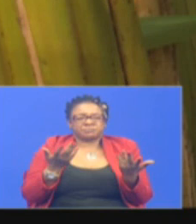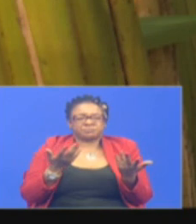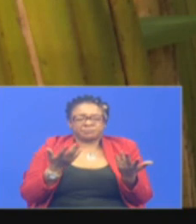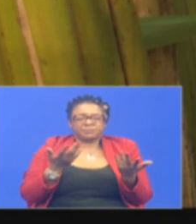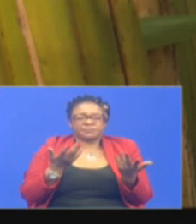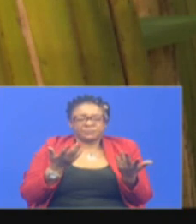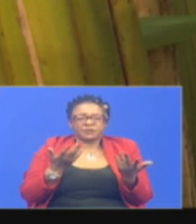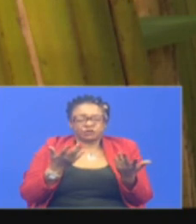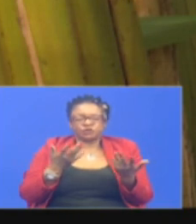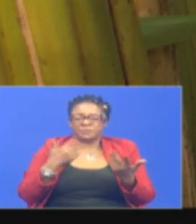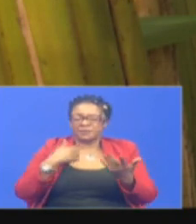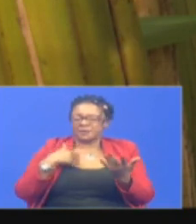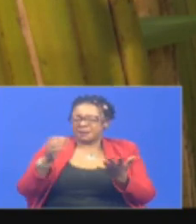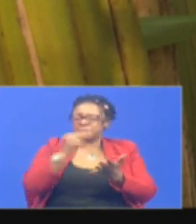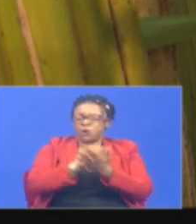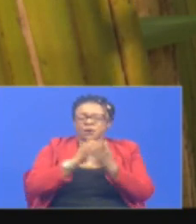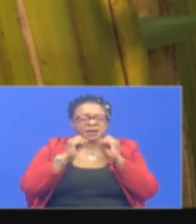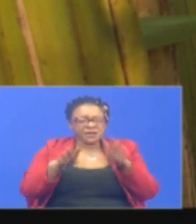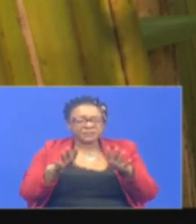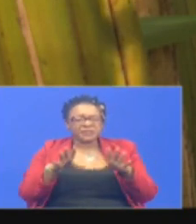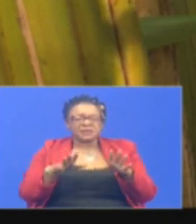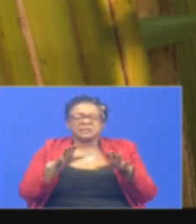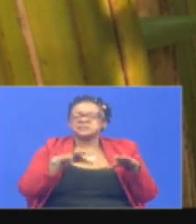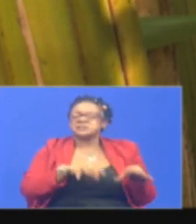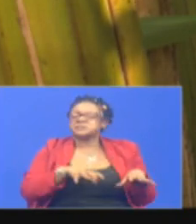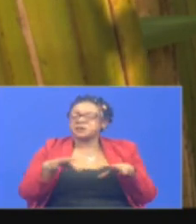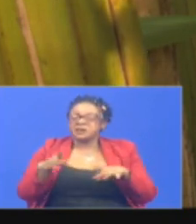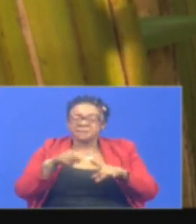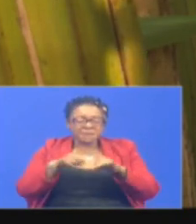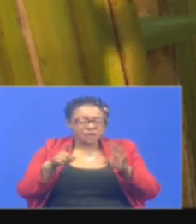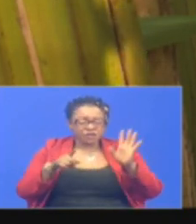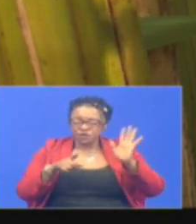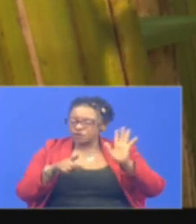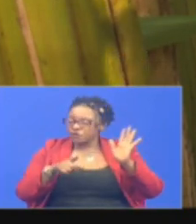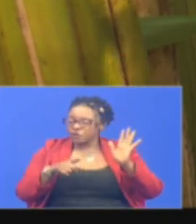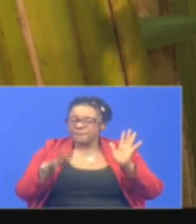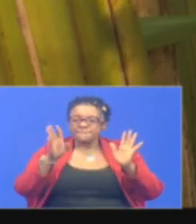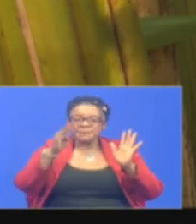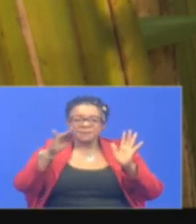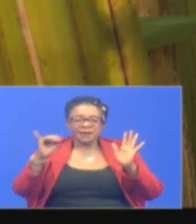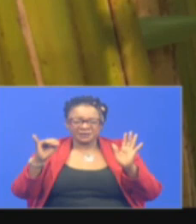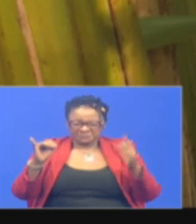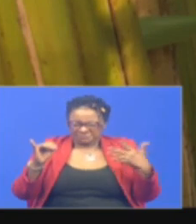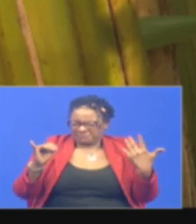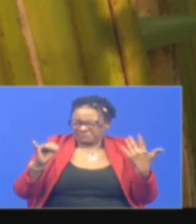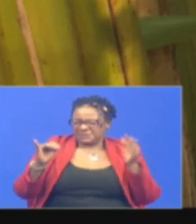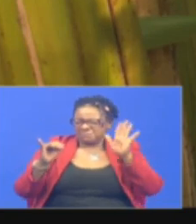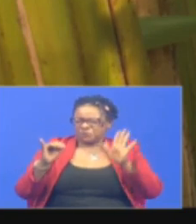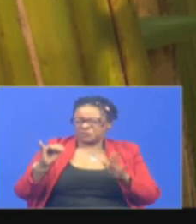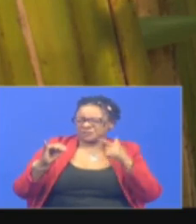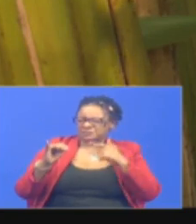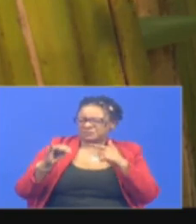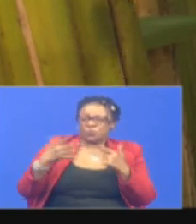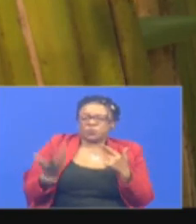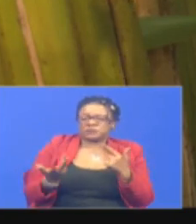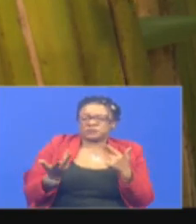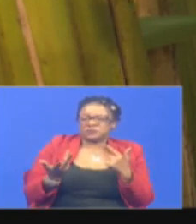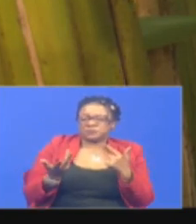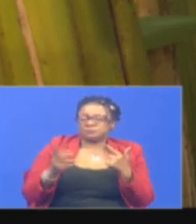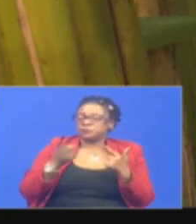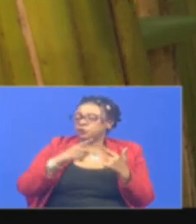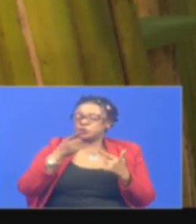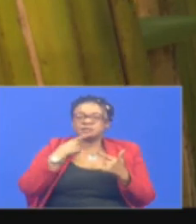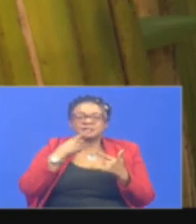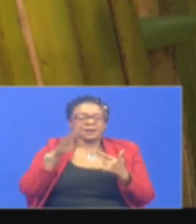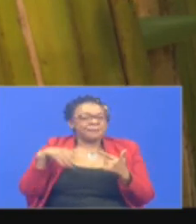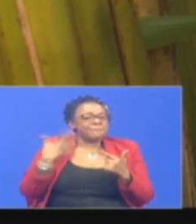to be unemployed, to be desperate. But no, BBI is important. What is so important about the BBI? Don't tell us it's about